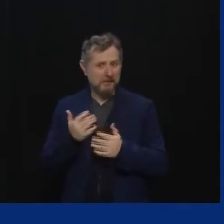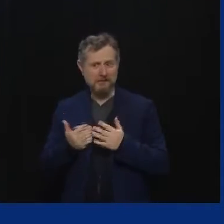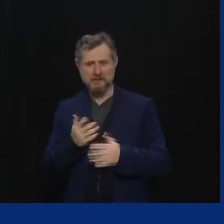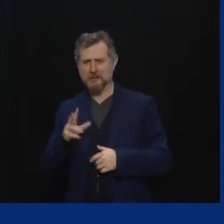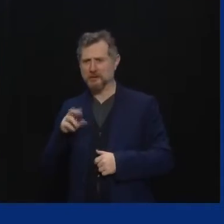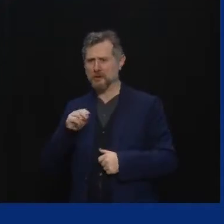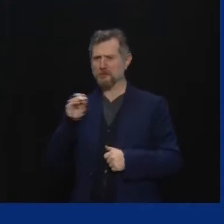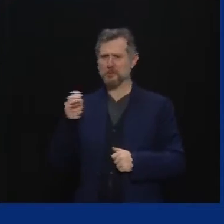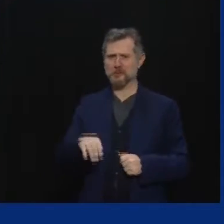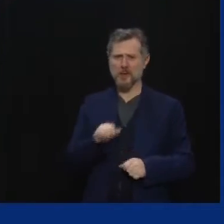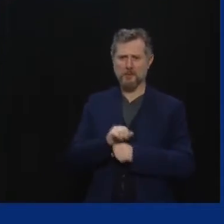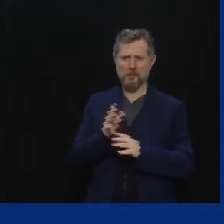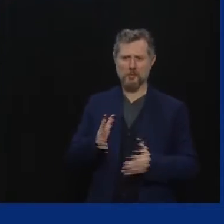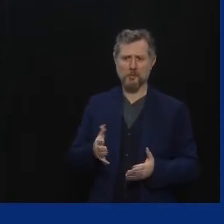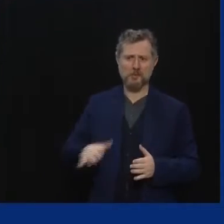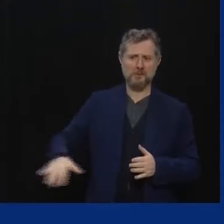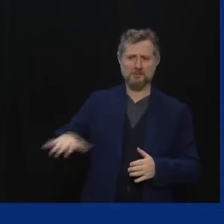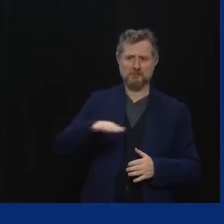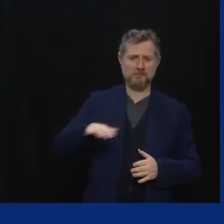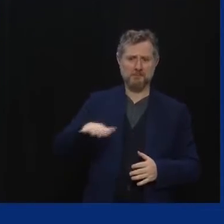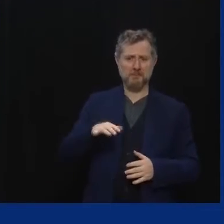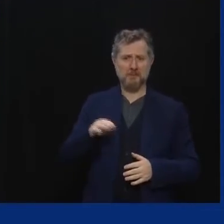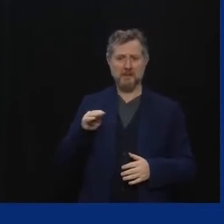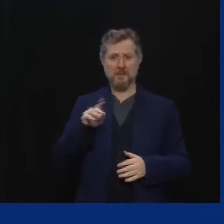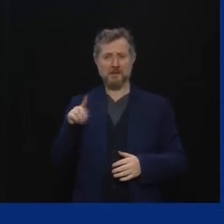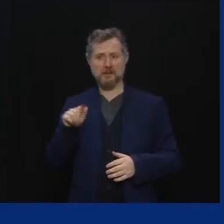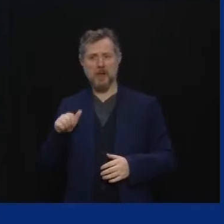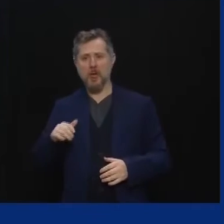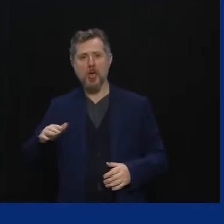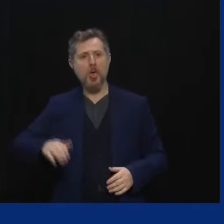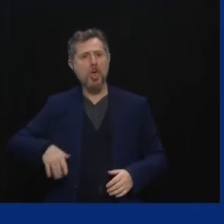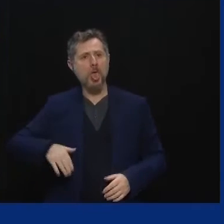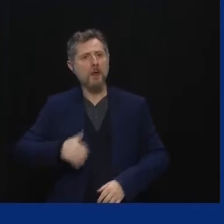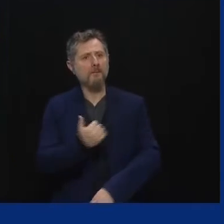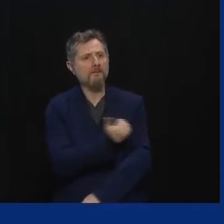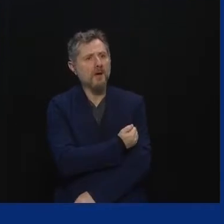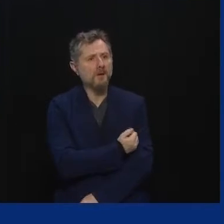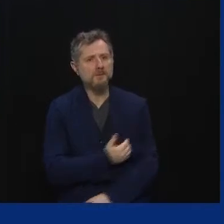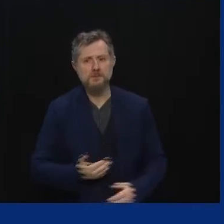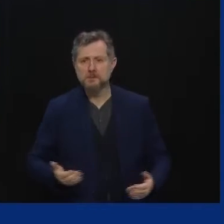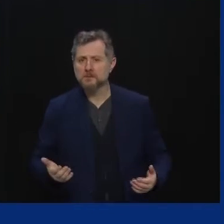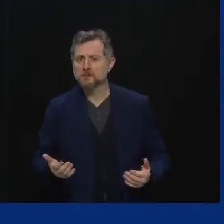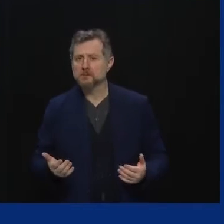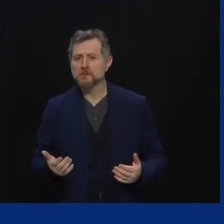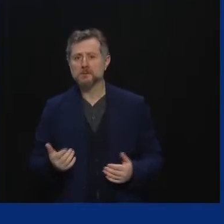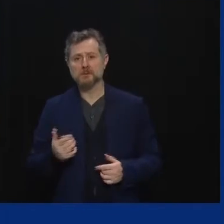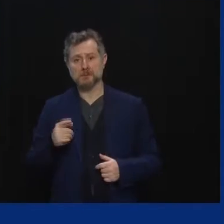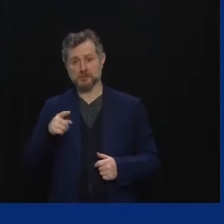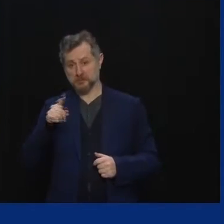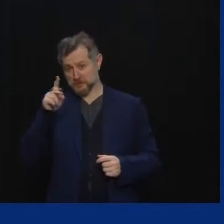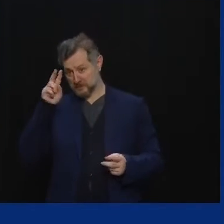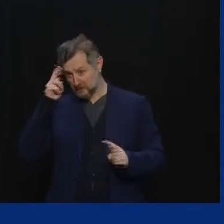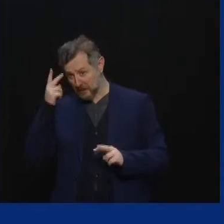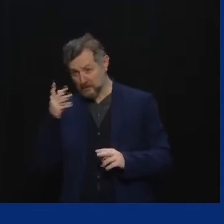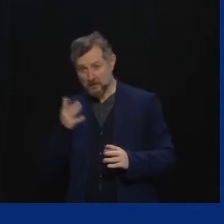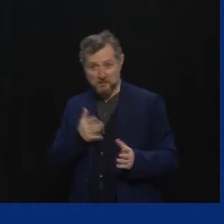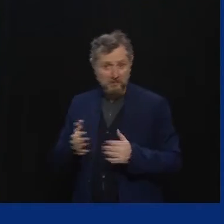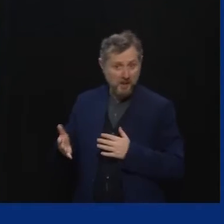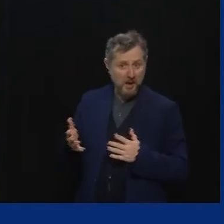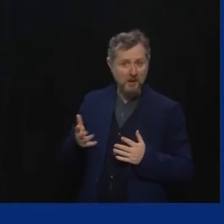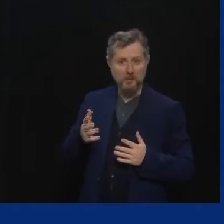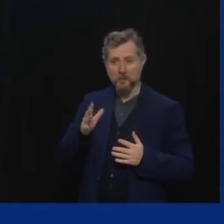the MTA are not vaccinated. Does this change your mind or your plans for possibly mandating